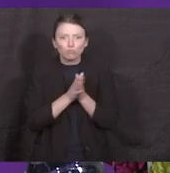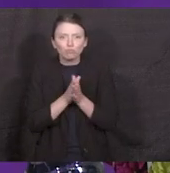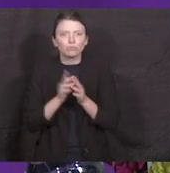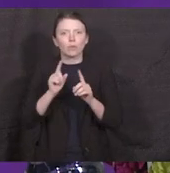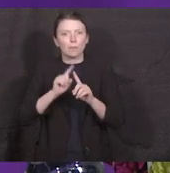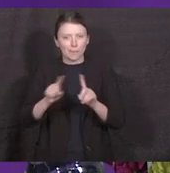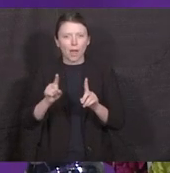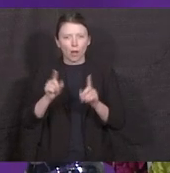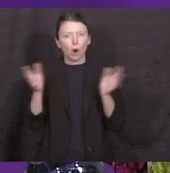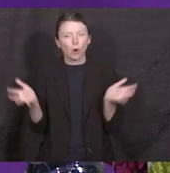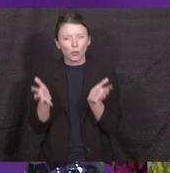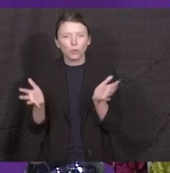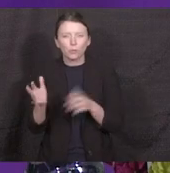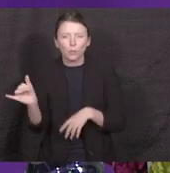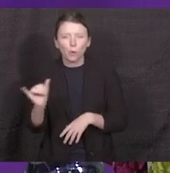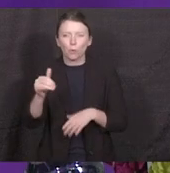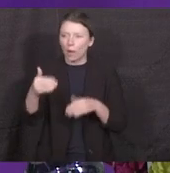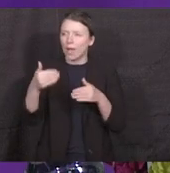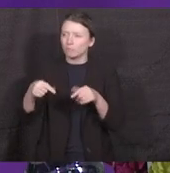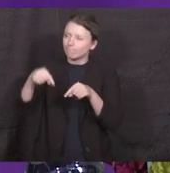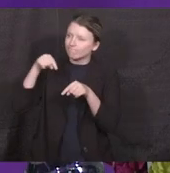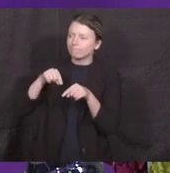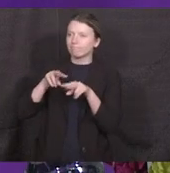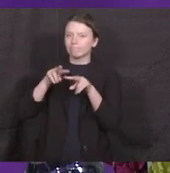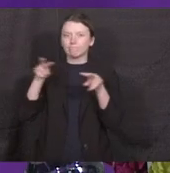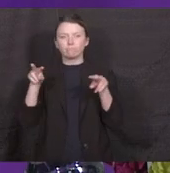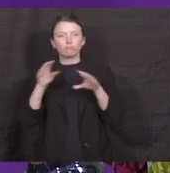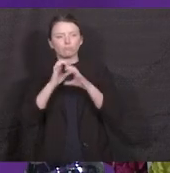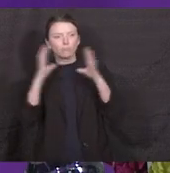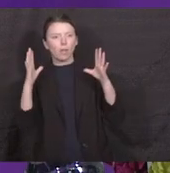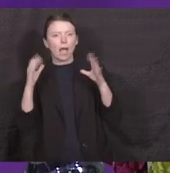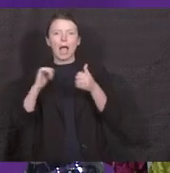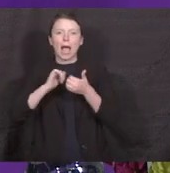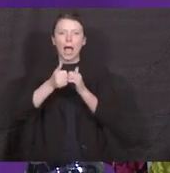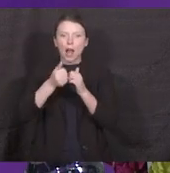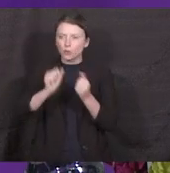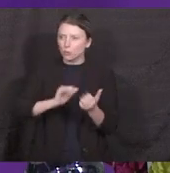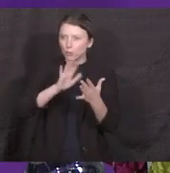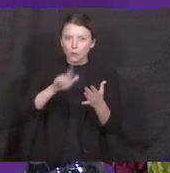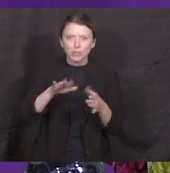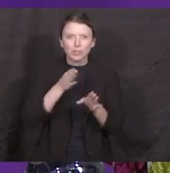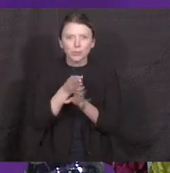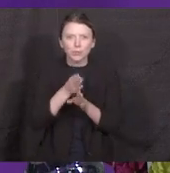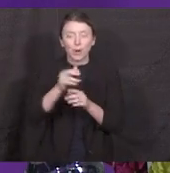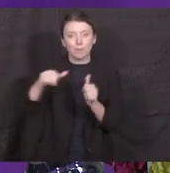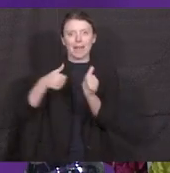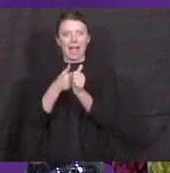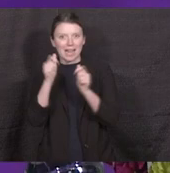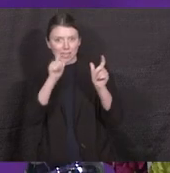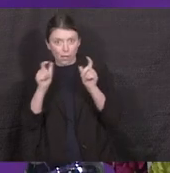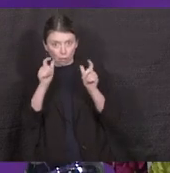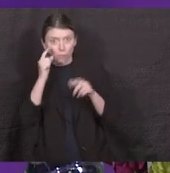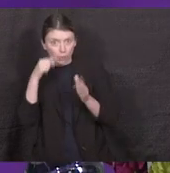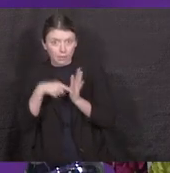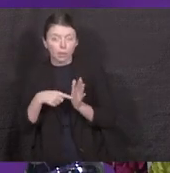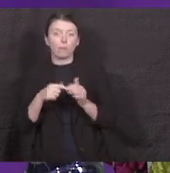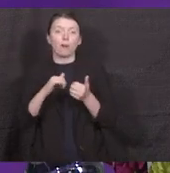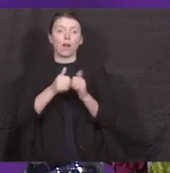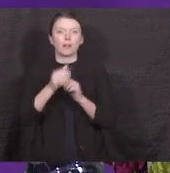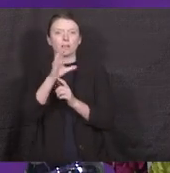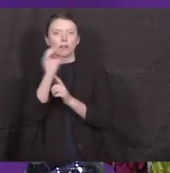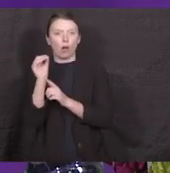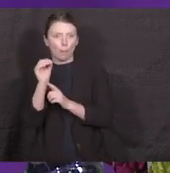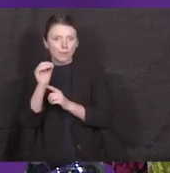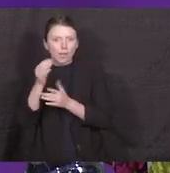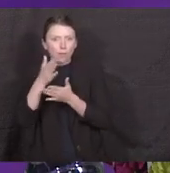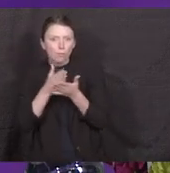also kind of encourage them to kind of step back and let's look at, how do you approach this career behind the camera? How does the corporate aspect of the